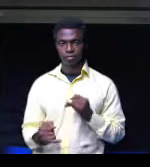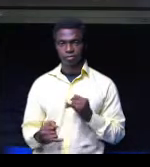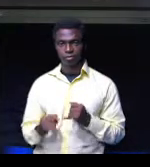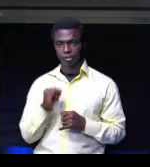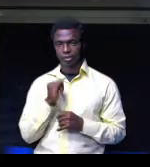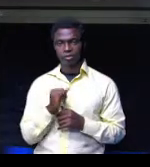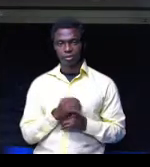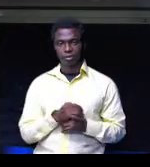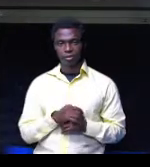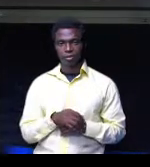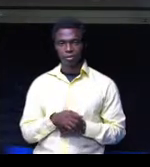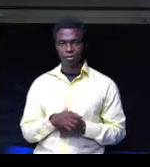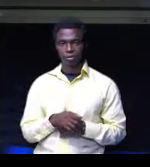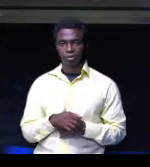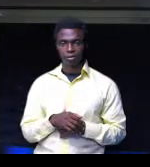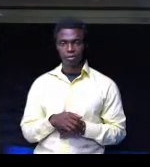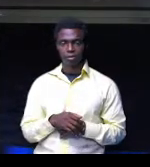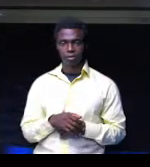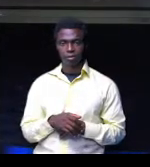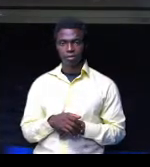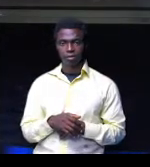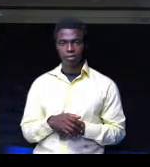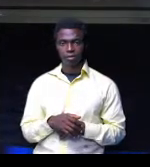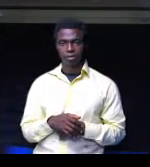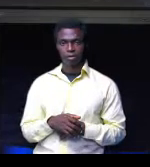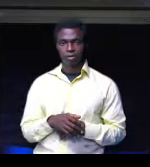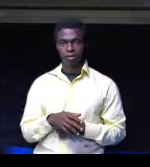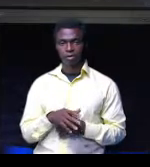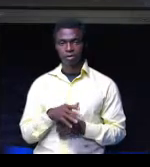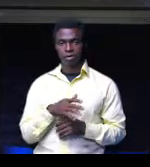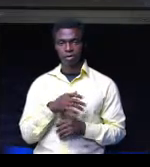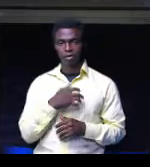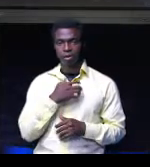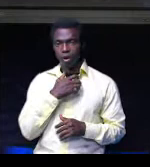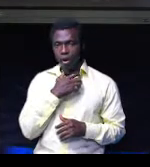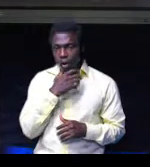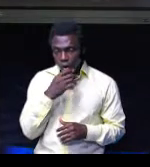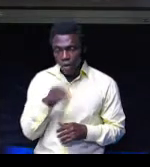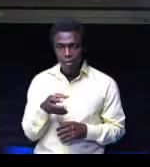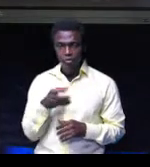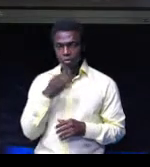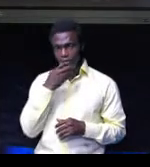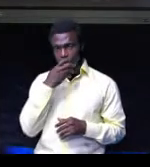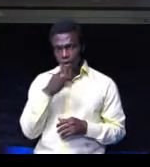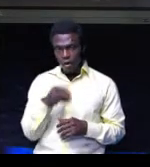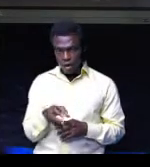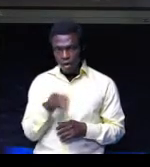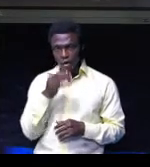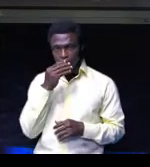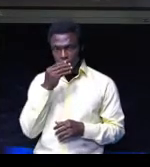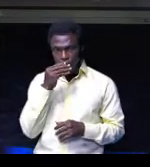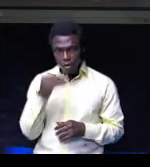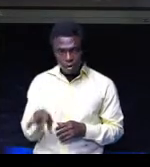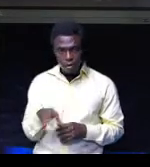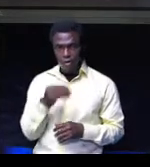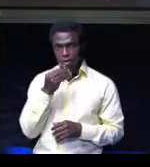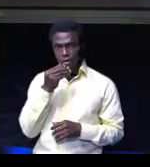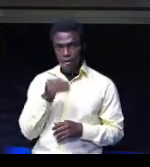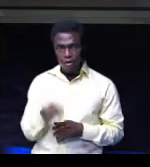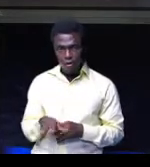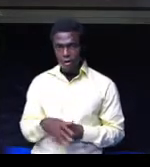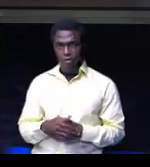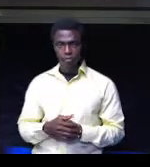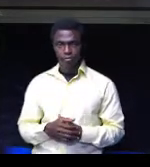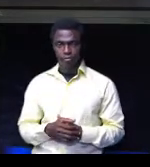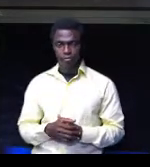And the last one is phlegm. When you're coughing, you clear your throat and something thick comes out.